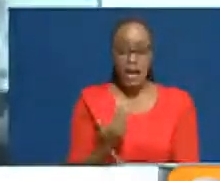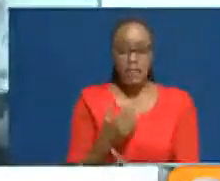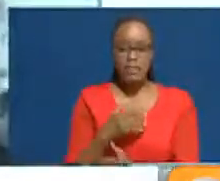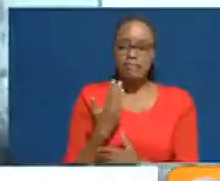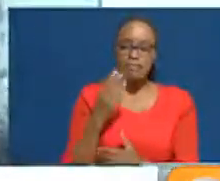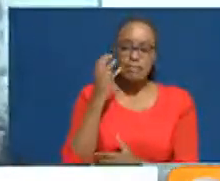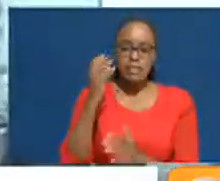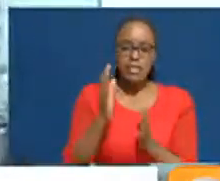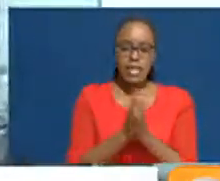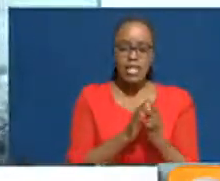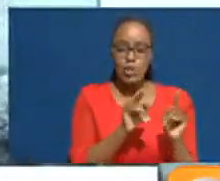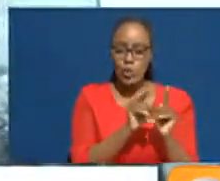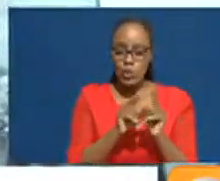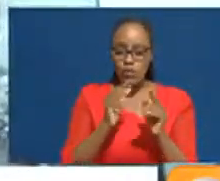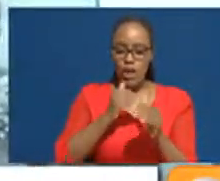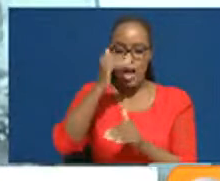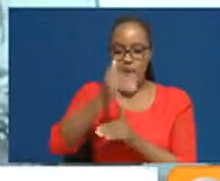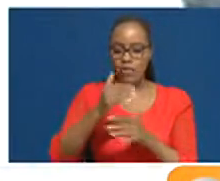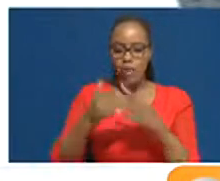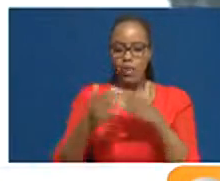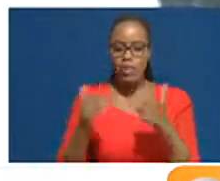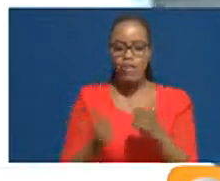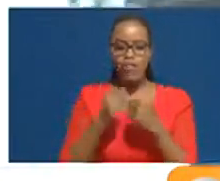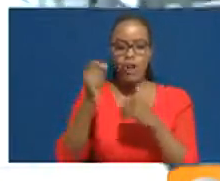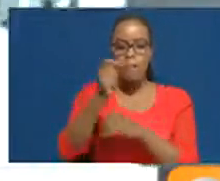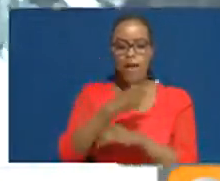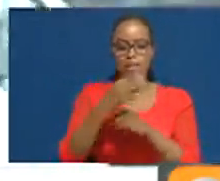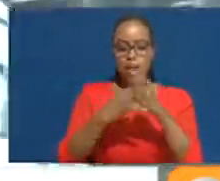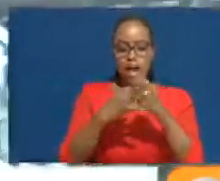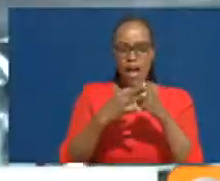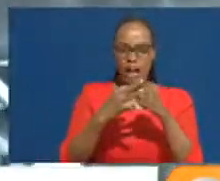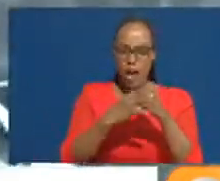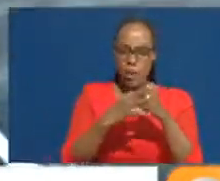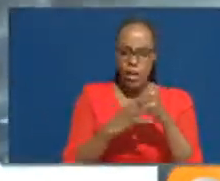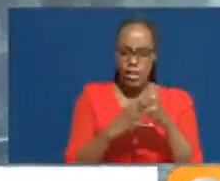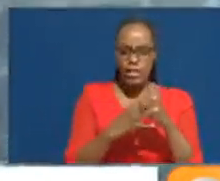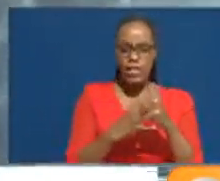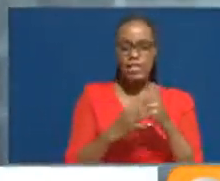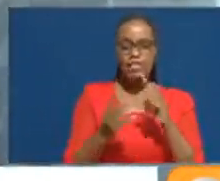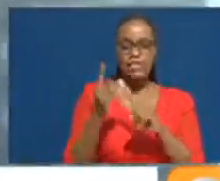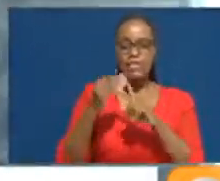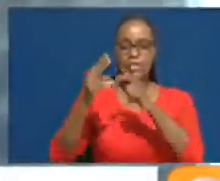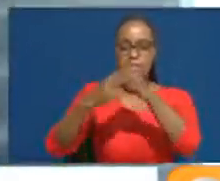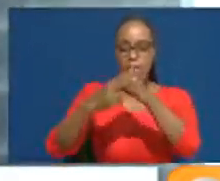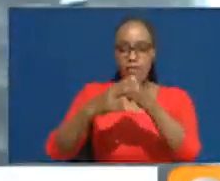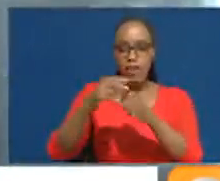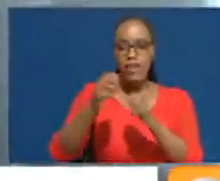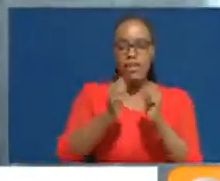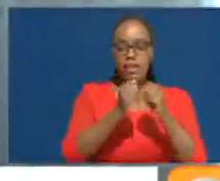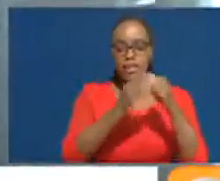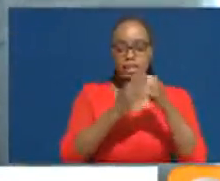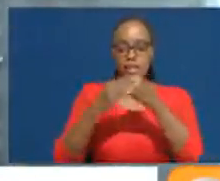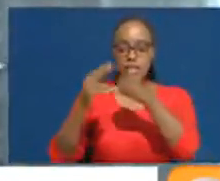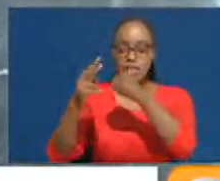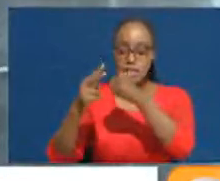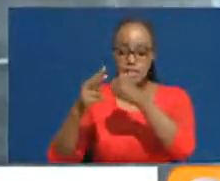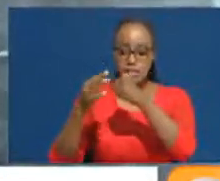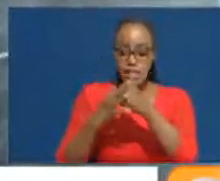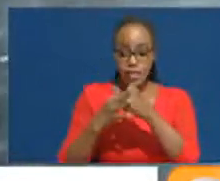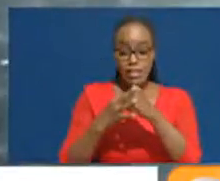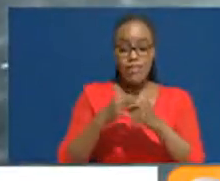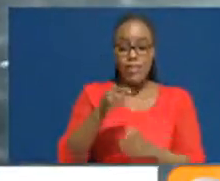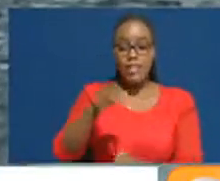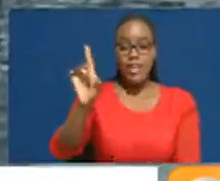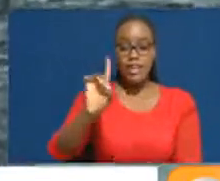horrific and bloody aftermath of the August 7th, 1998 bombing of the U.S. Embassy building in